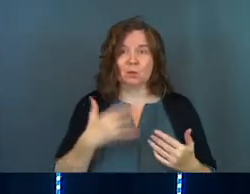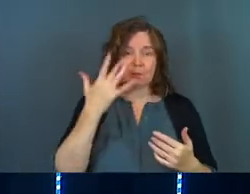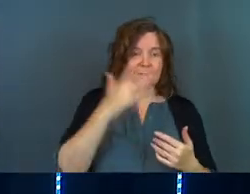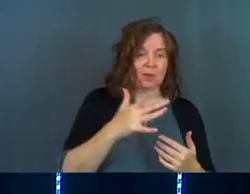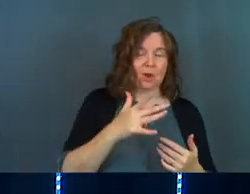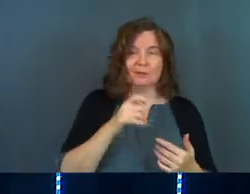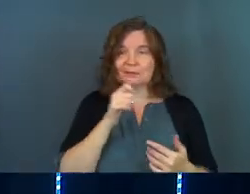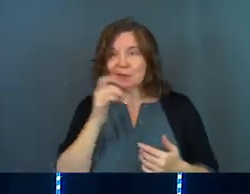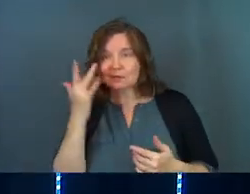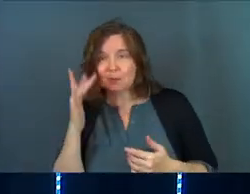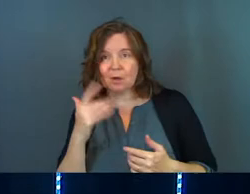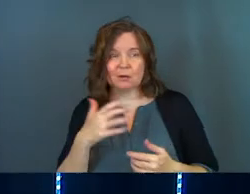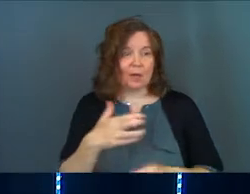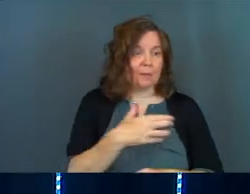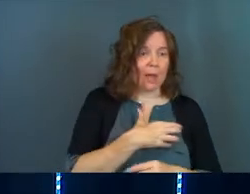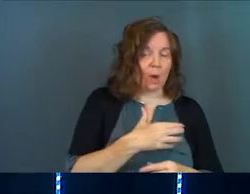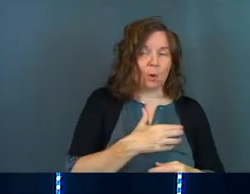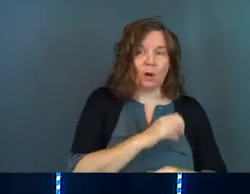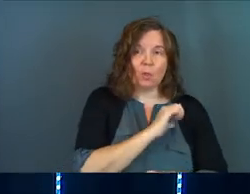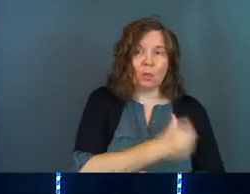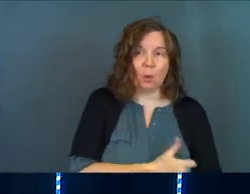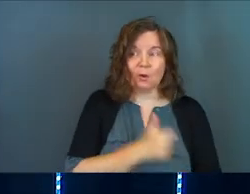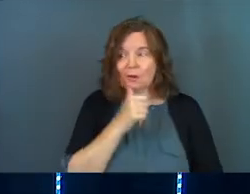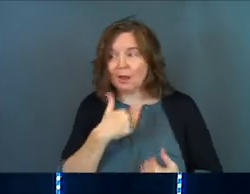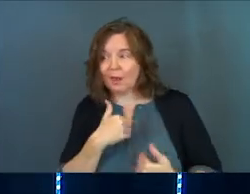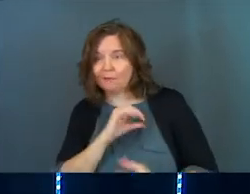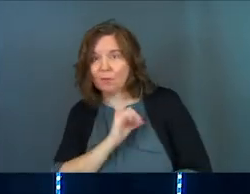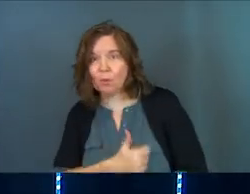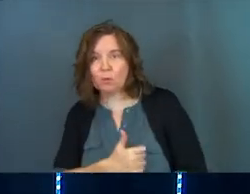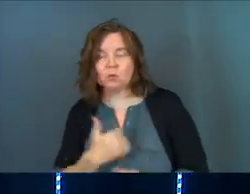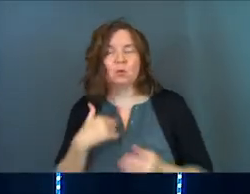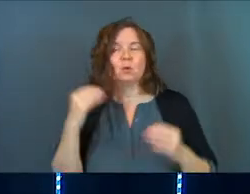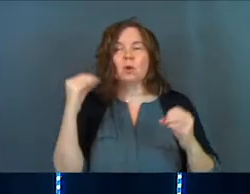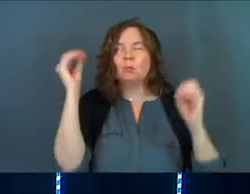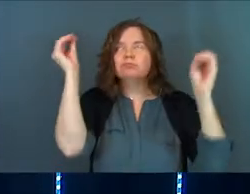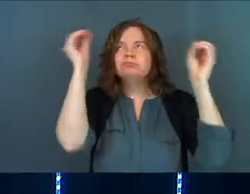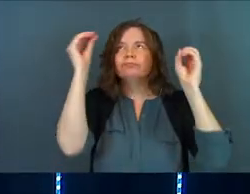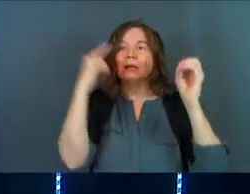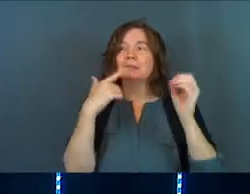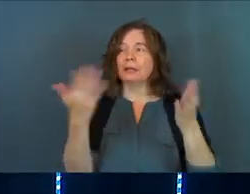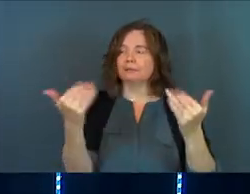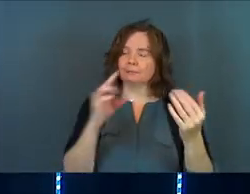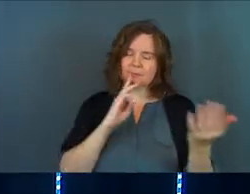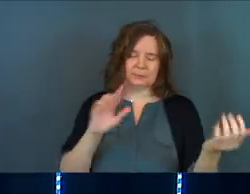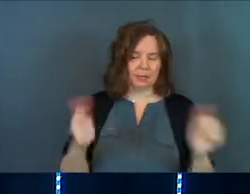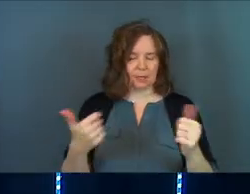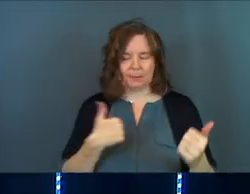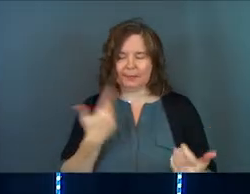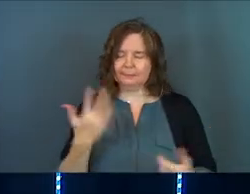not be smart. You can have power or not have power. You could know nothing about the Bible and say, dunk me.